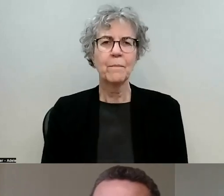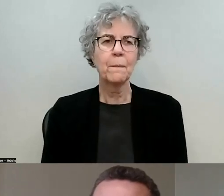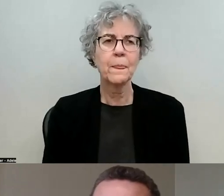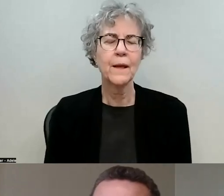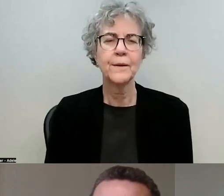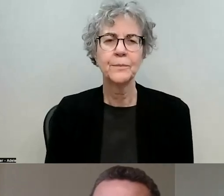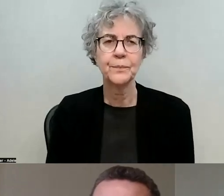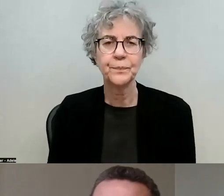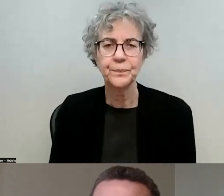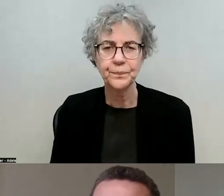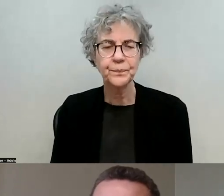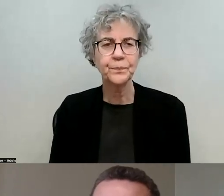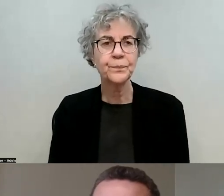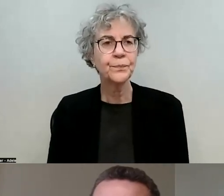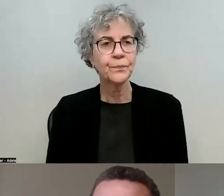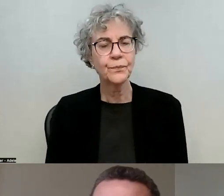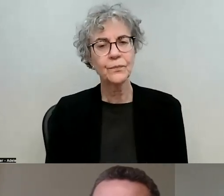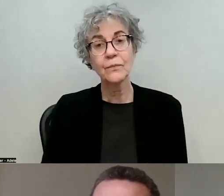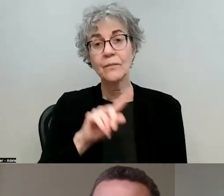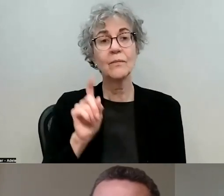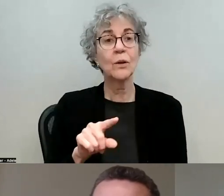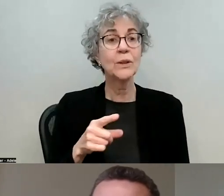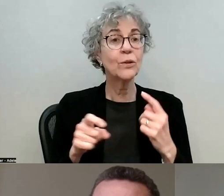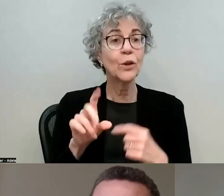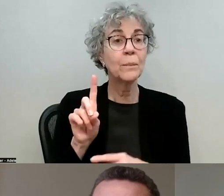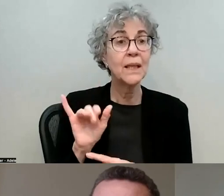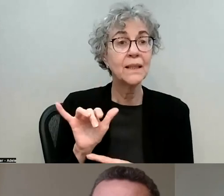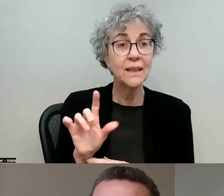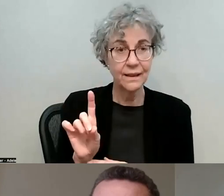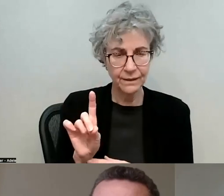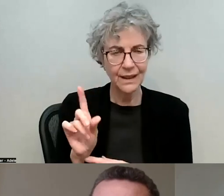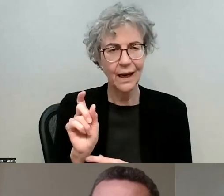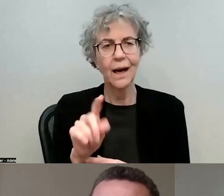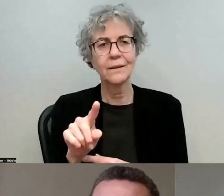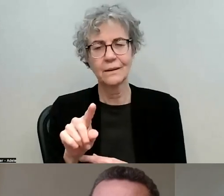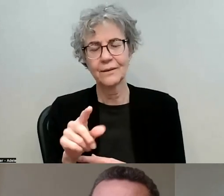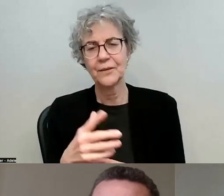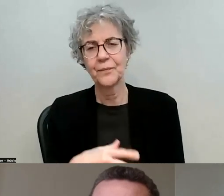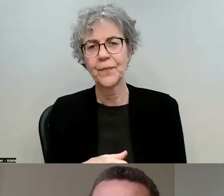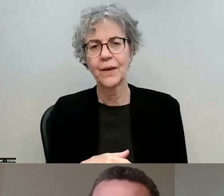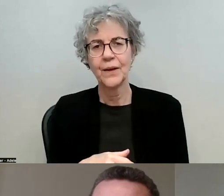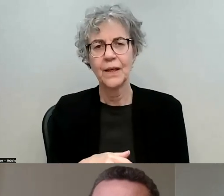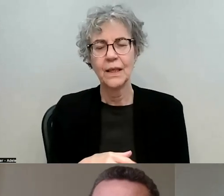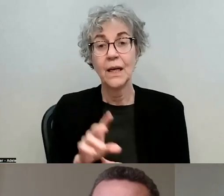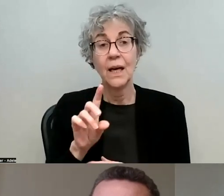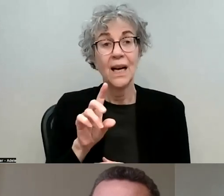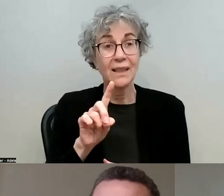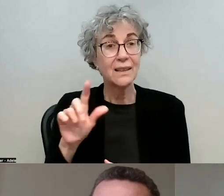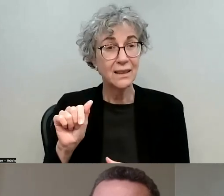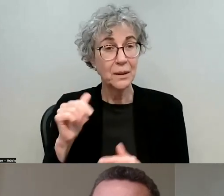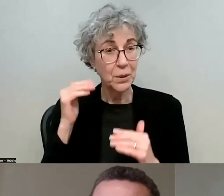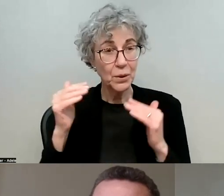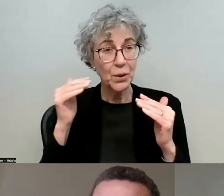So I see a question from David who asks, how does a disabled adult